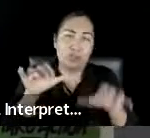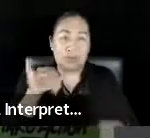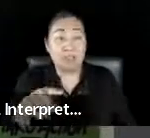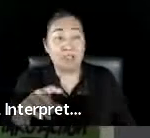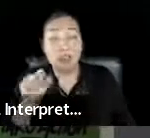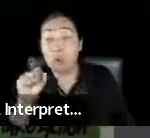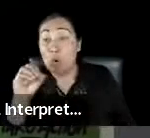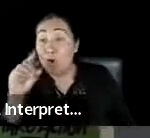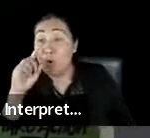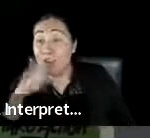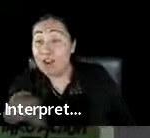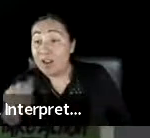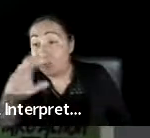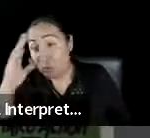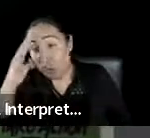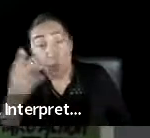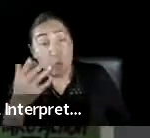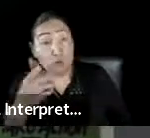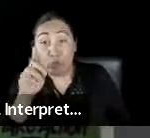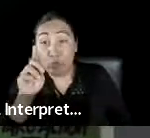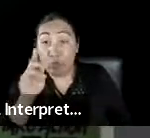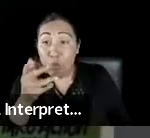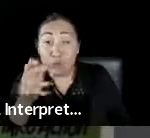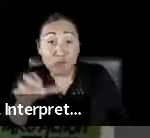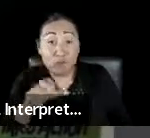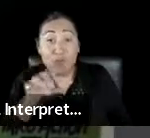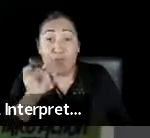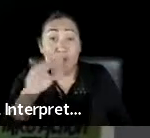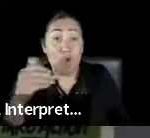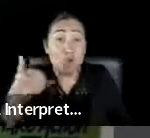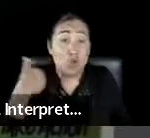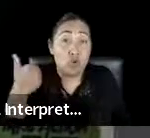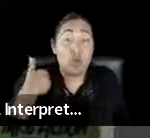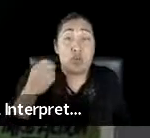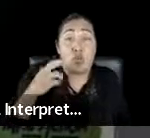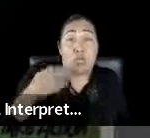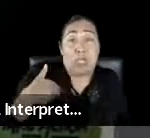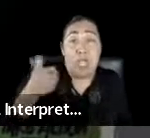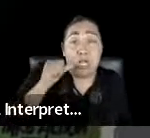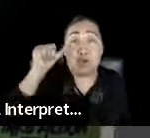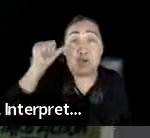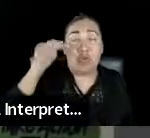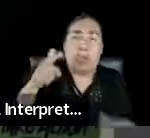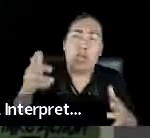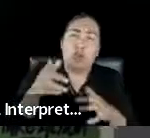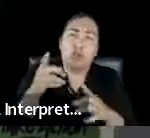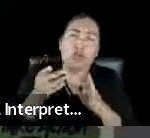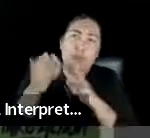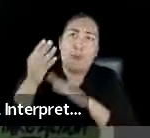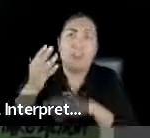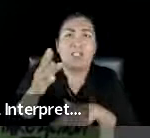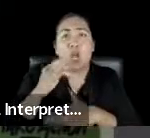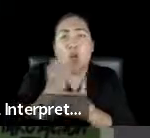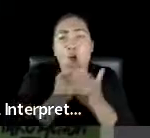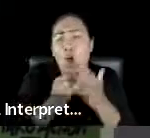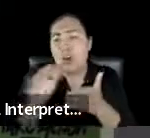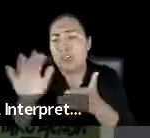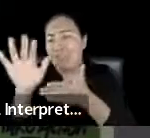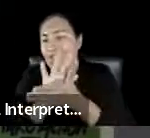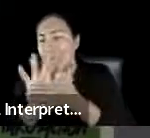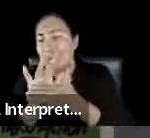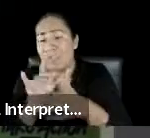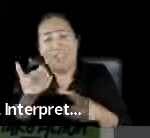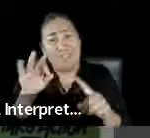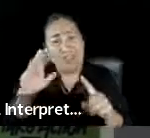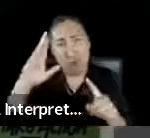for any of you out there who know what you want to do, if you are a youth or young adult, we encourage you to submit a piece of art or a film. If you